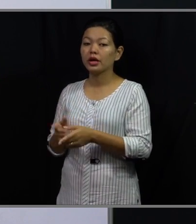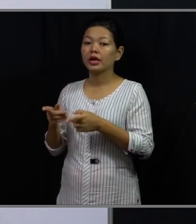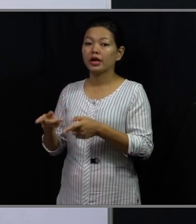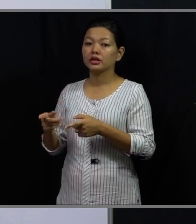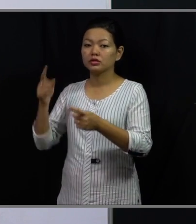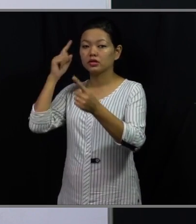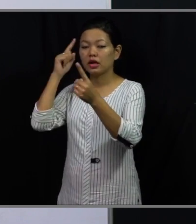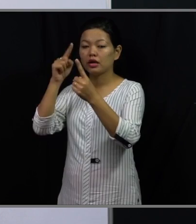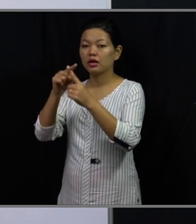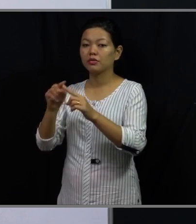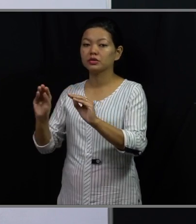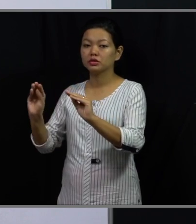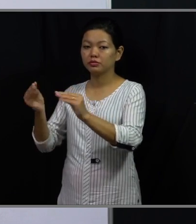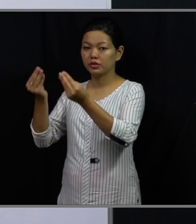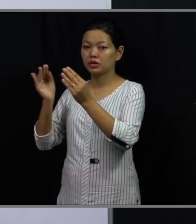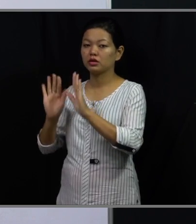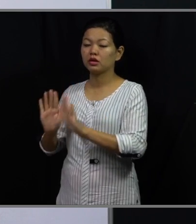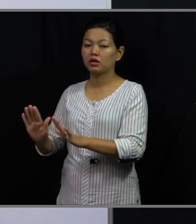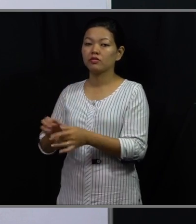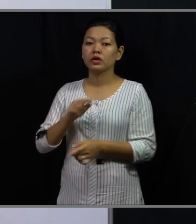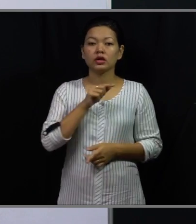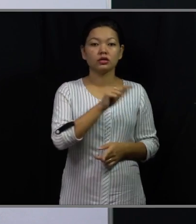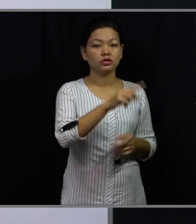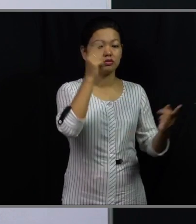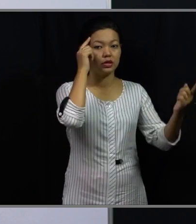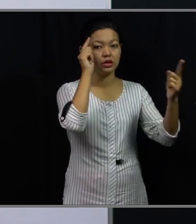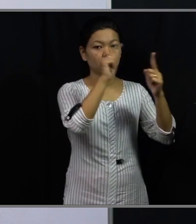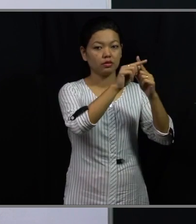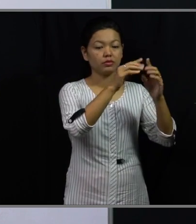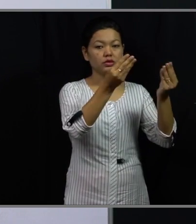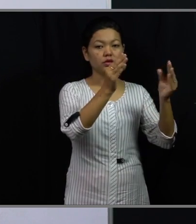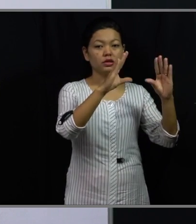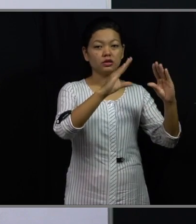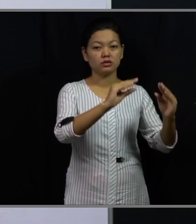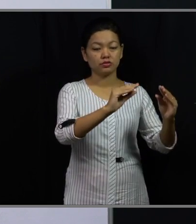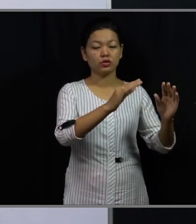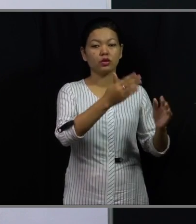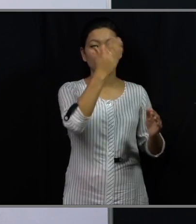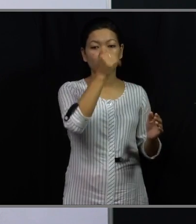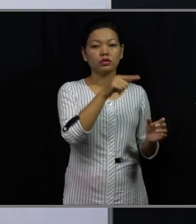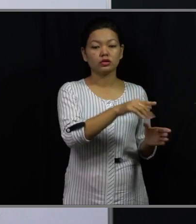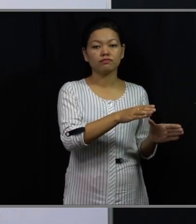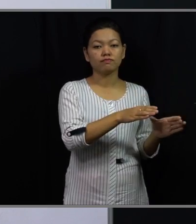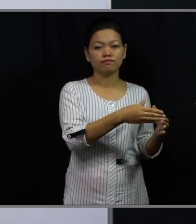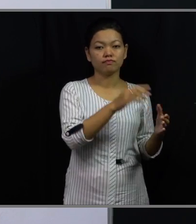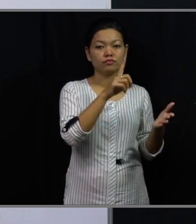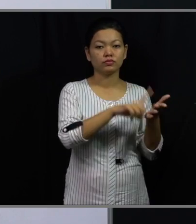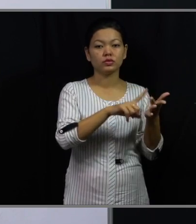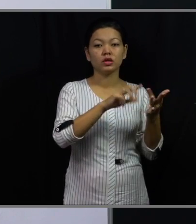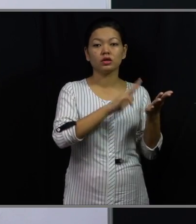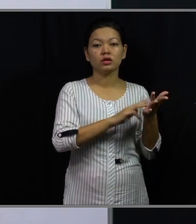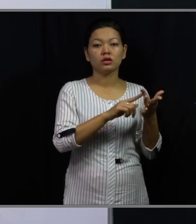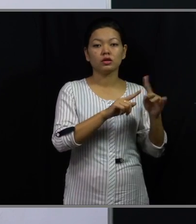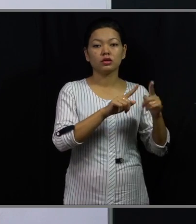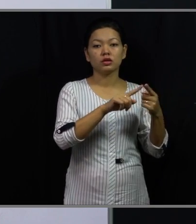scope, compared to the formalistic or specialistic school of thought. Now, there are some people